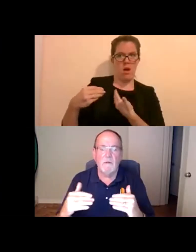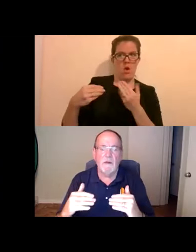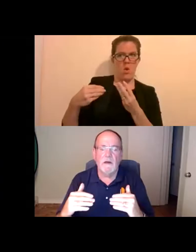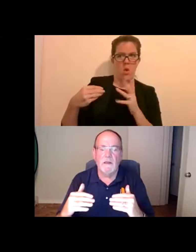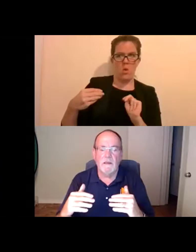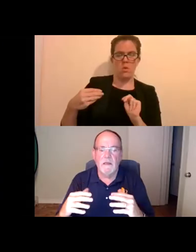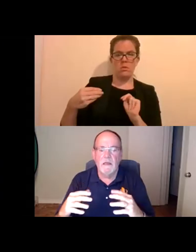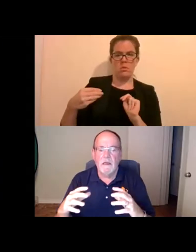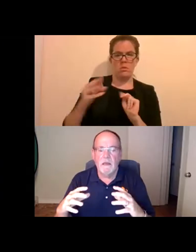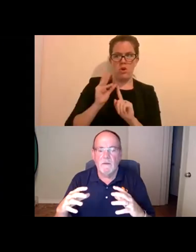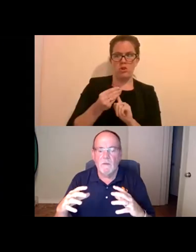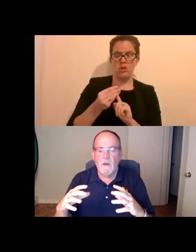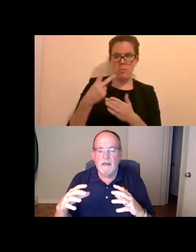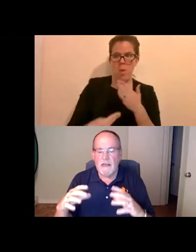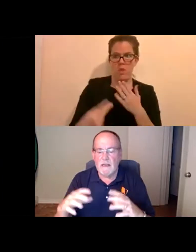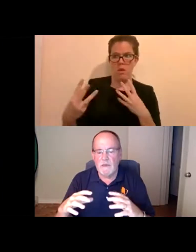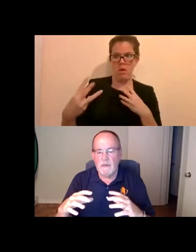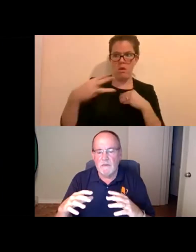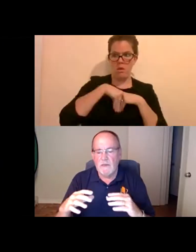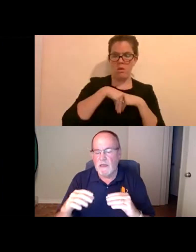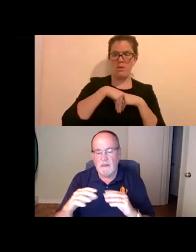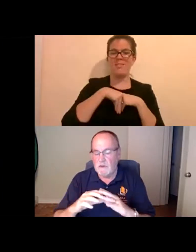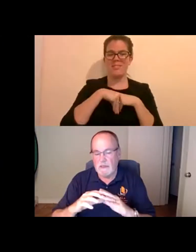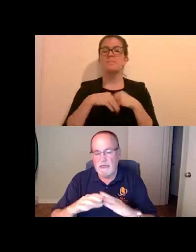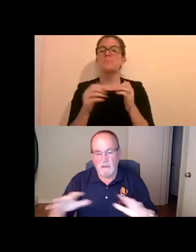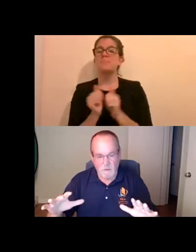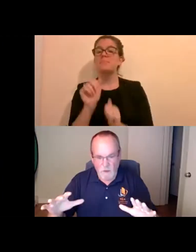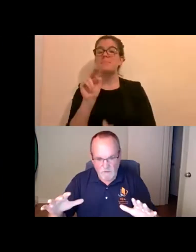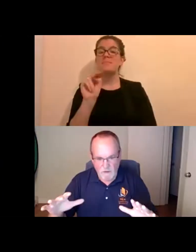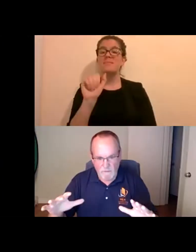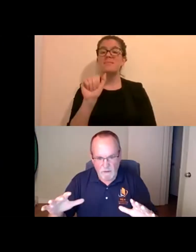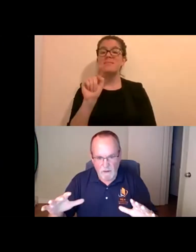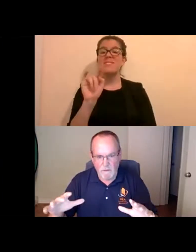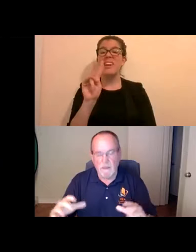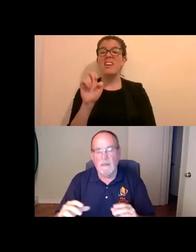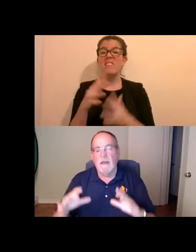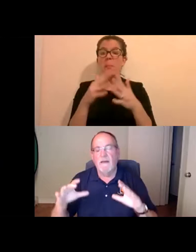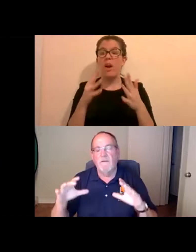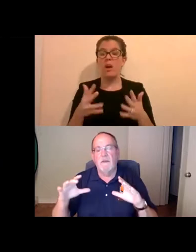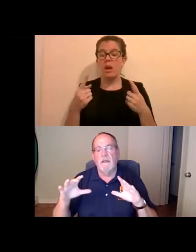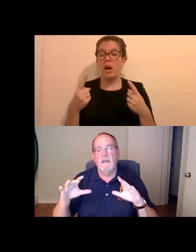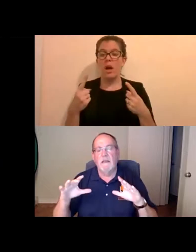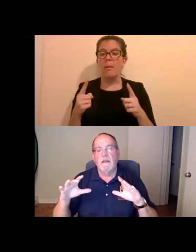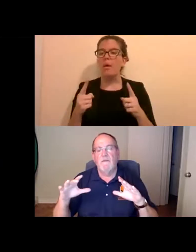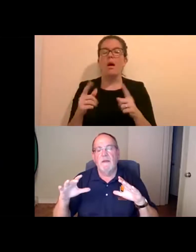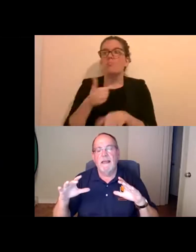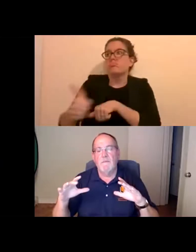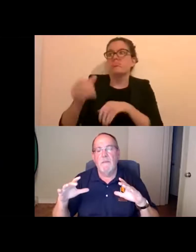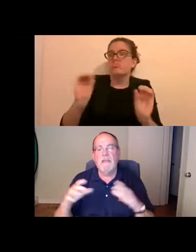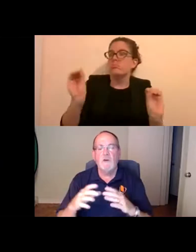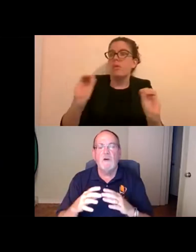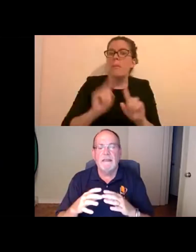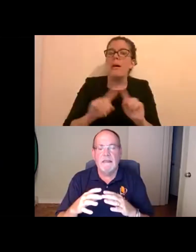Native American, what has happened, because again, through no fault of their own, have